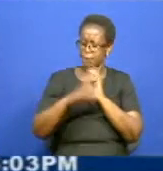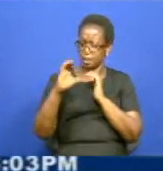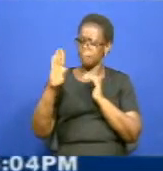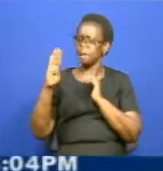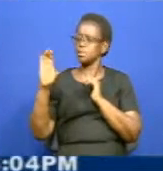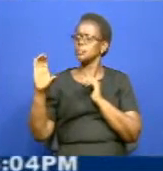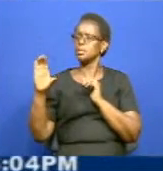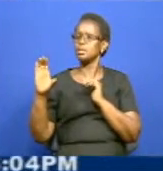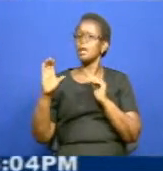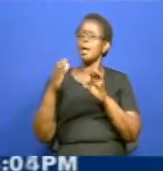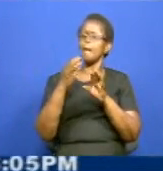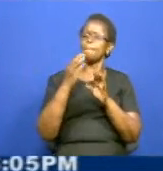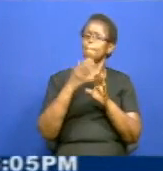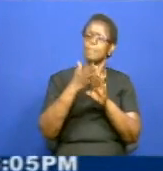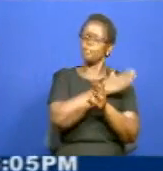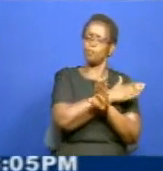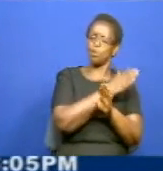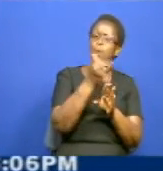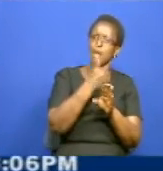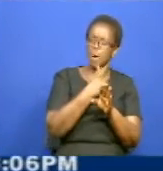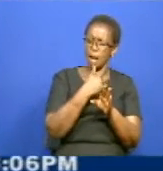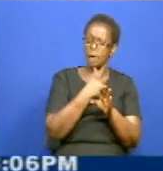education with the